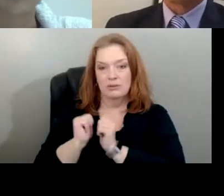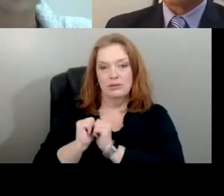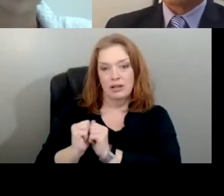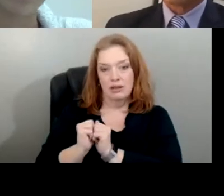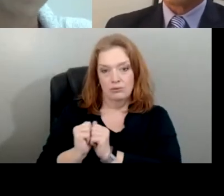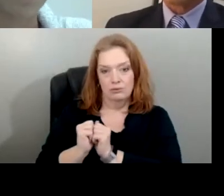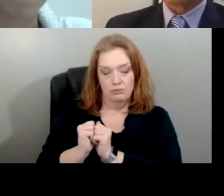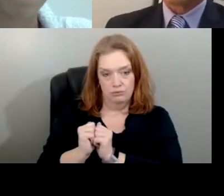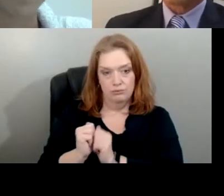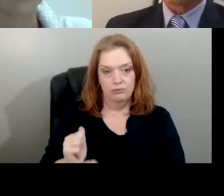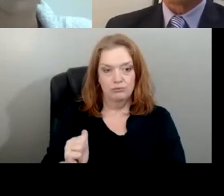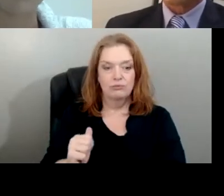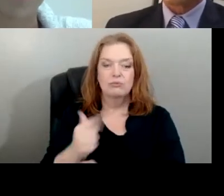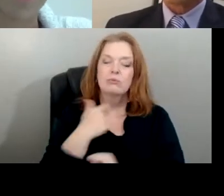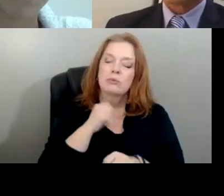state